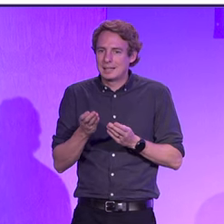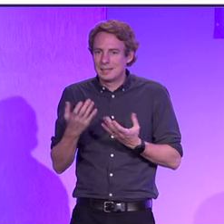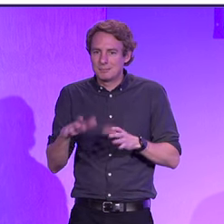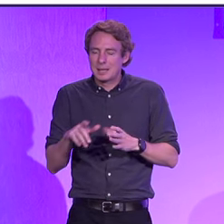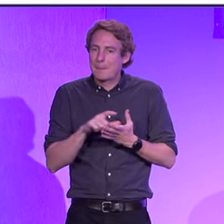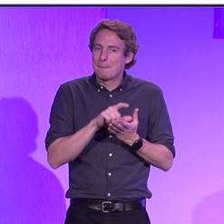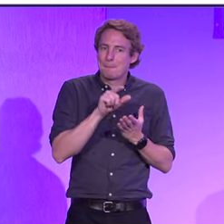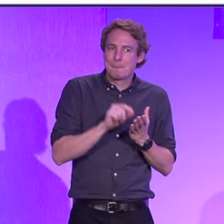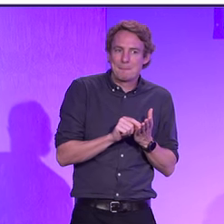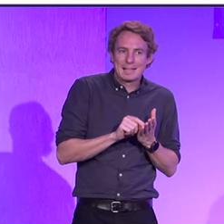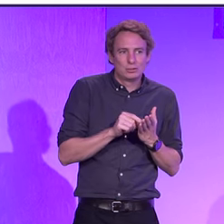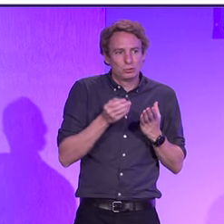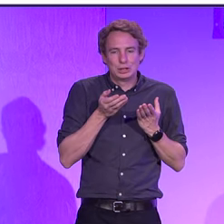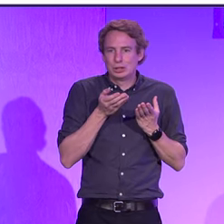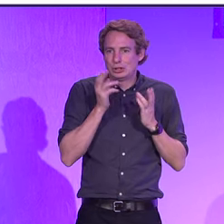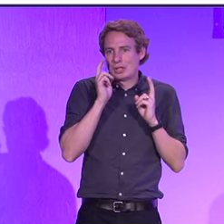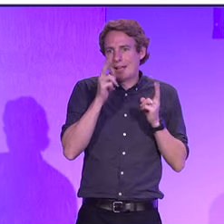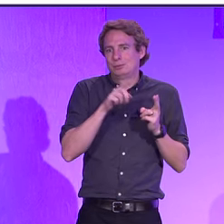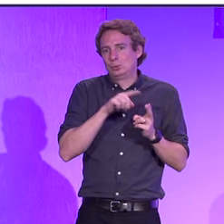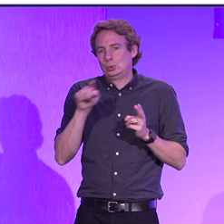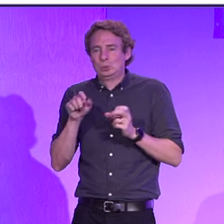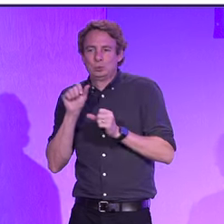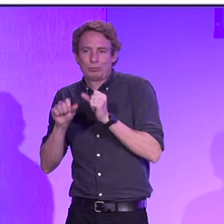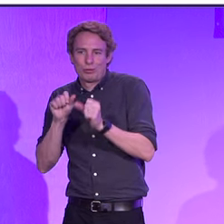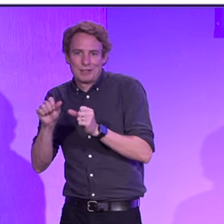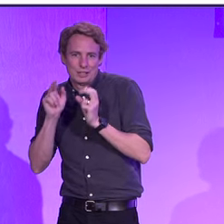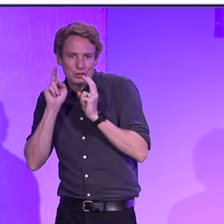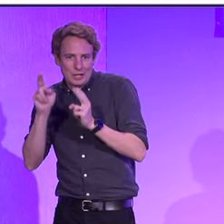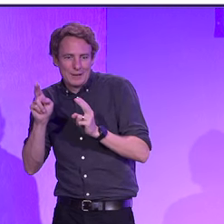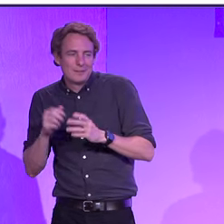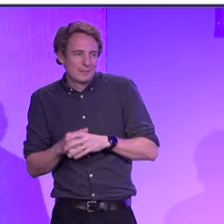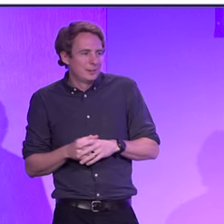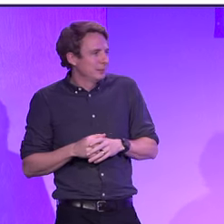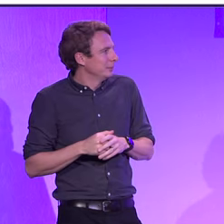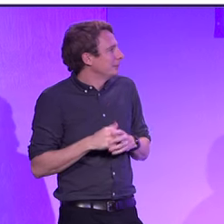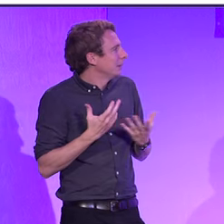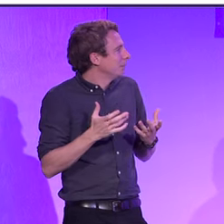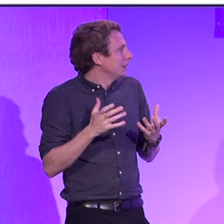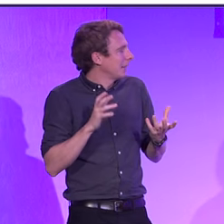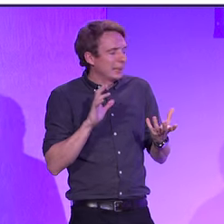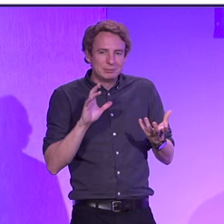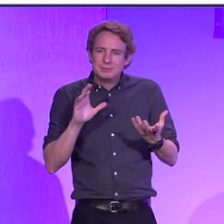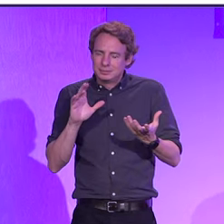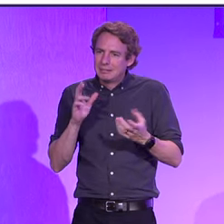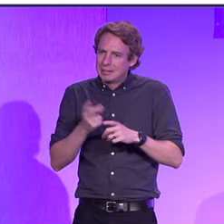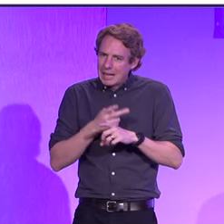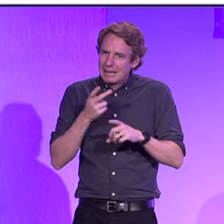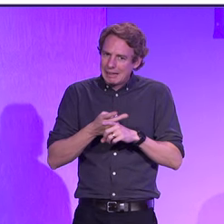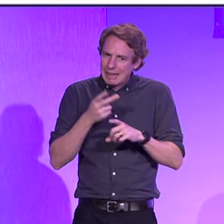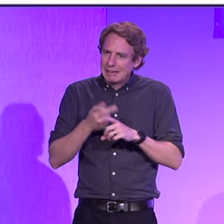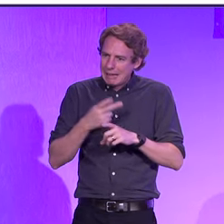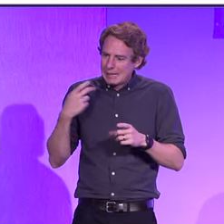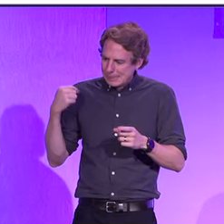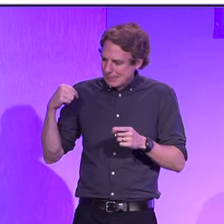Chef to Progress Chef, and it just kind of turned into something that I did over and over again.